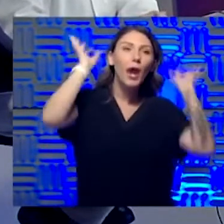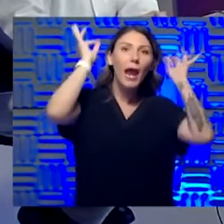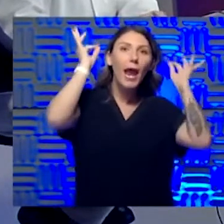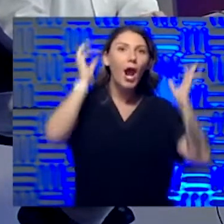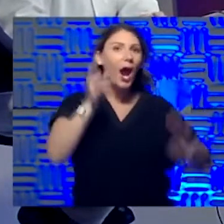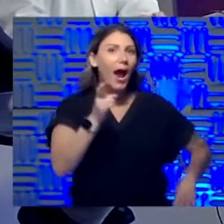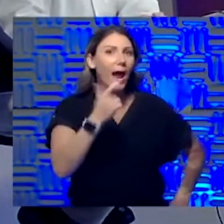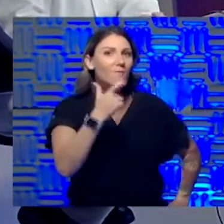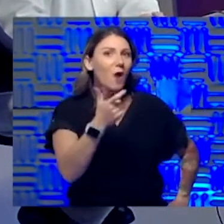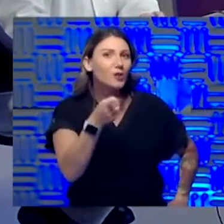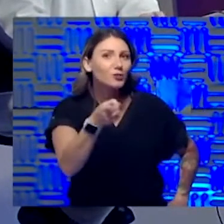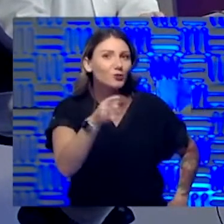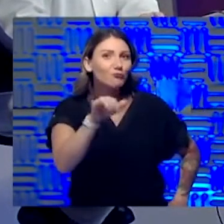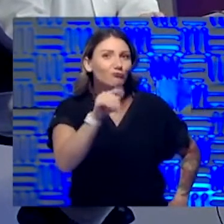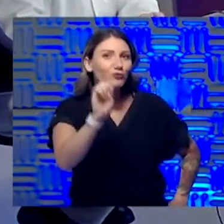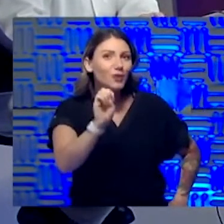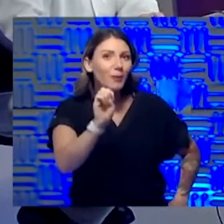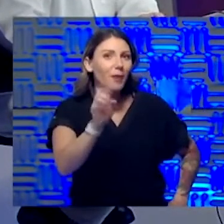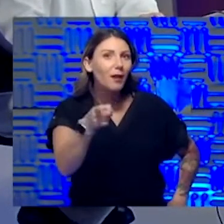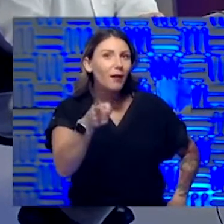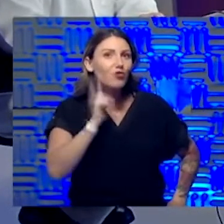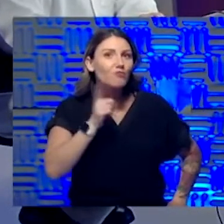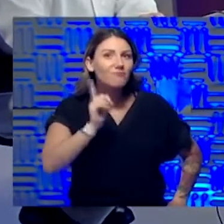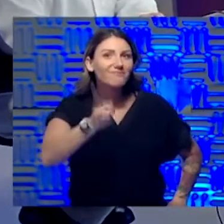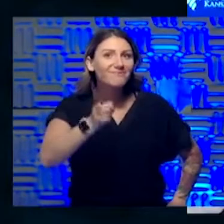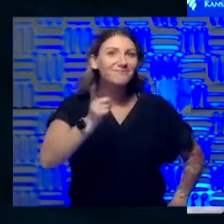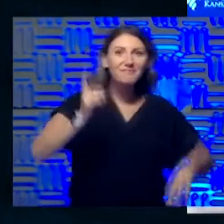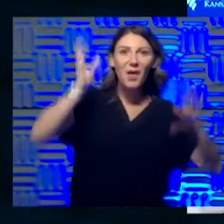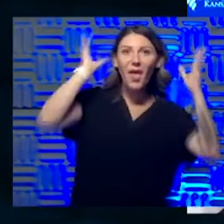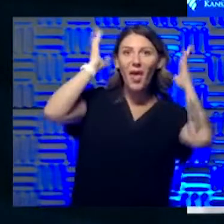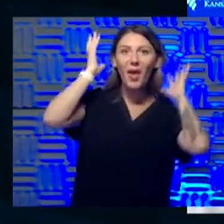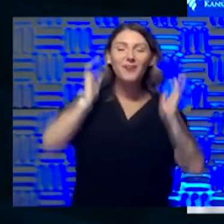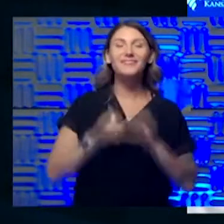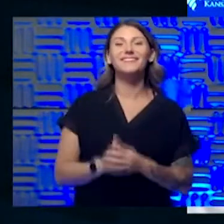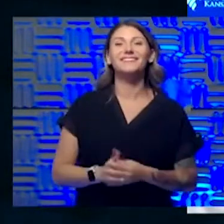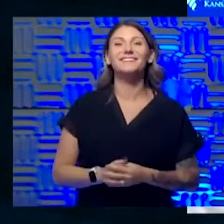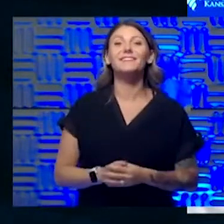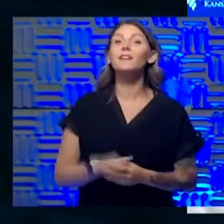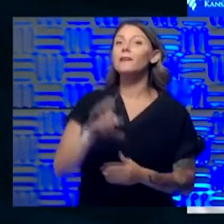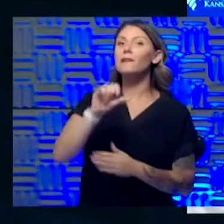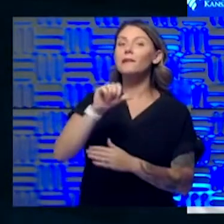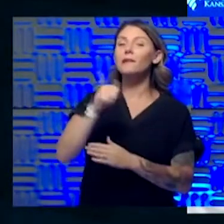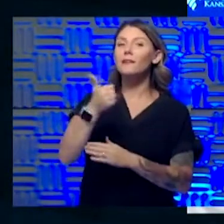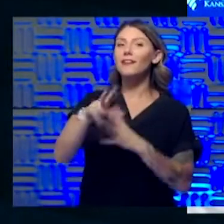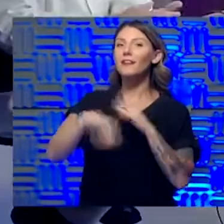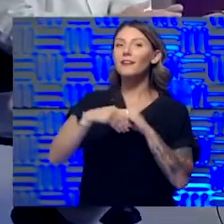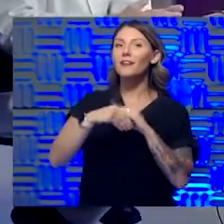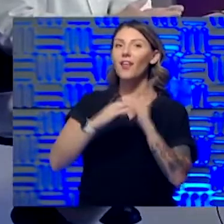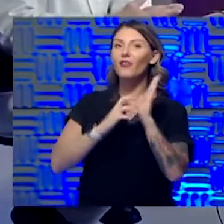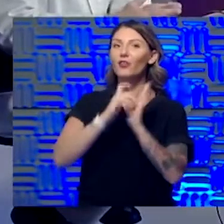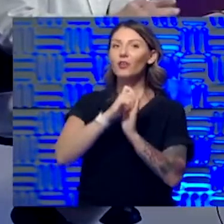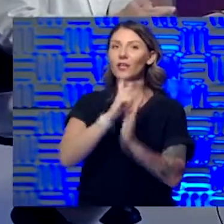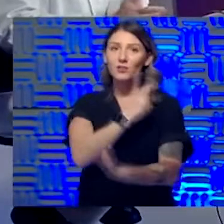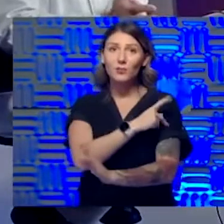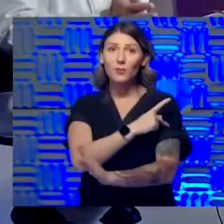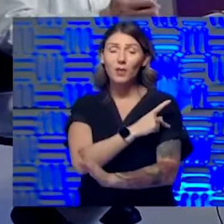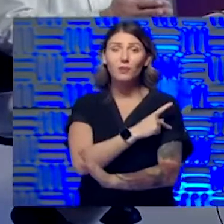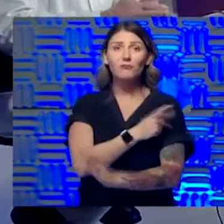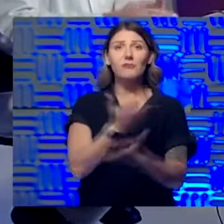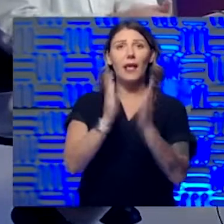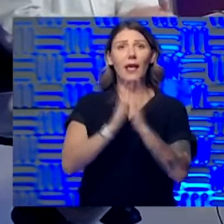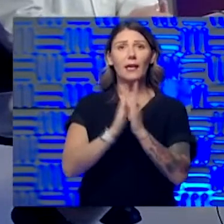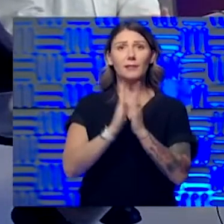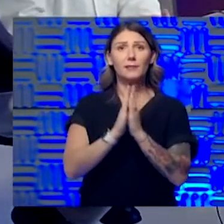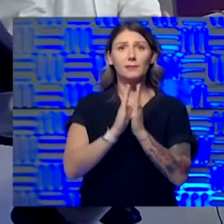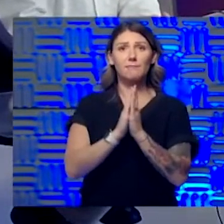like that. I just saw you do that, Jimmy Wagner. I have another cancer patient, and this person is asking, is it safe for me